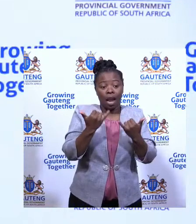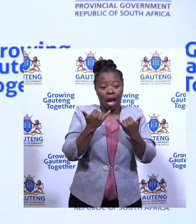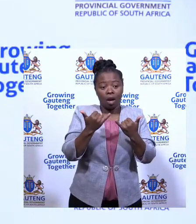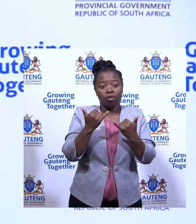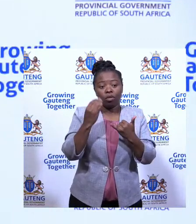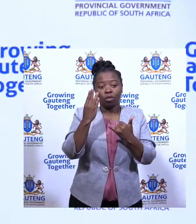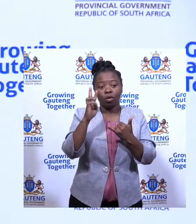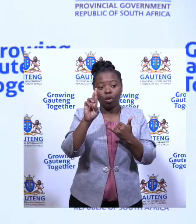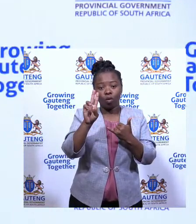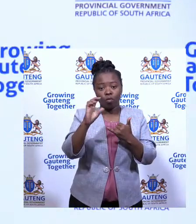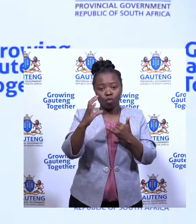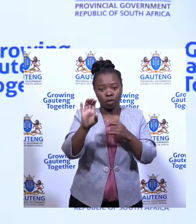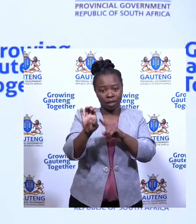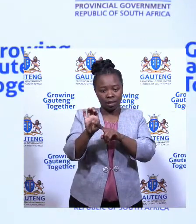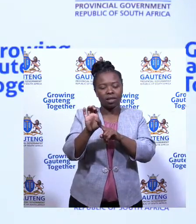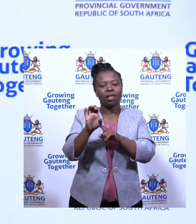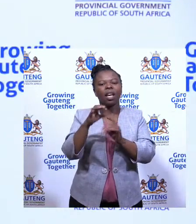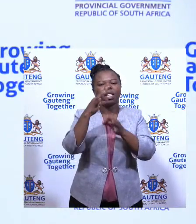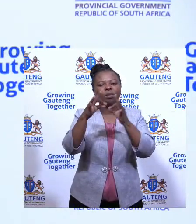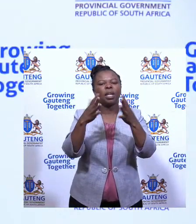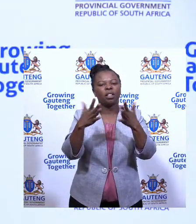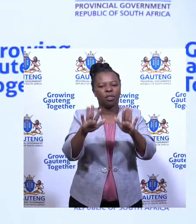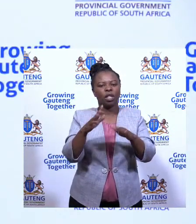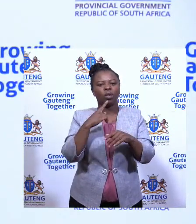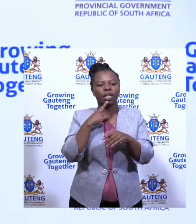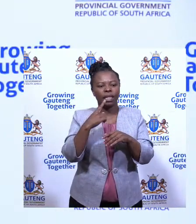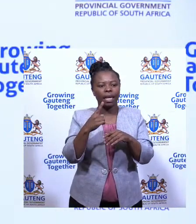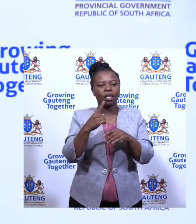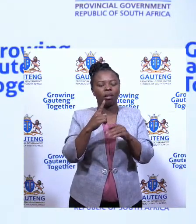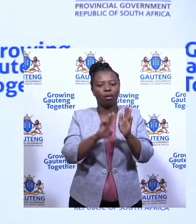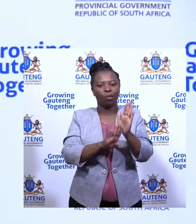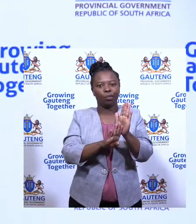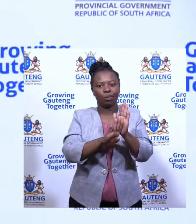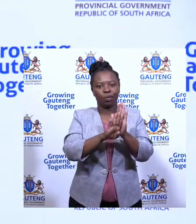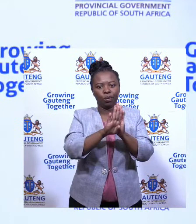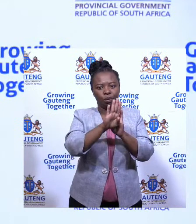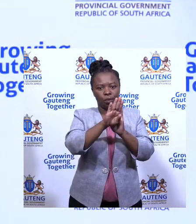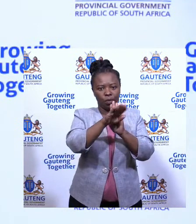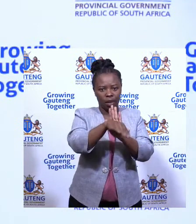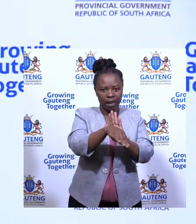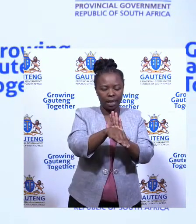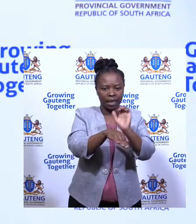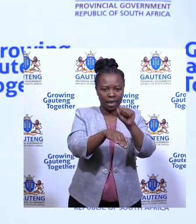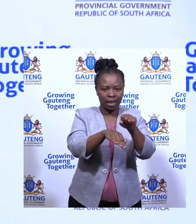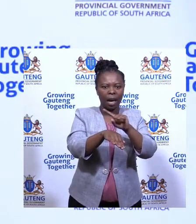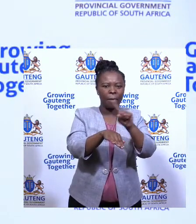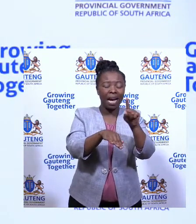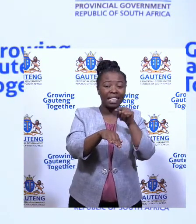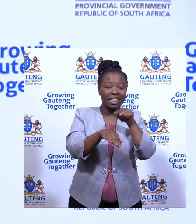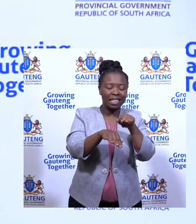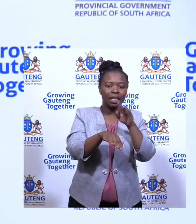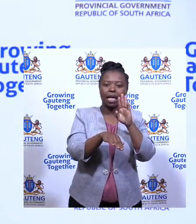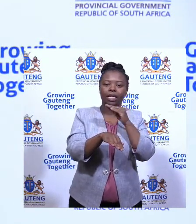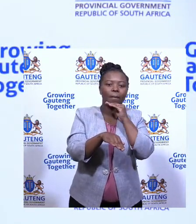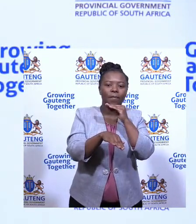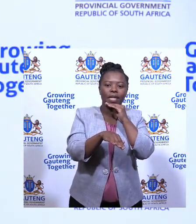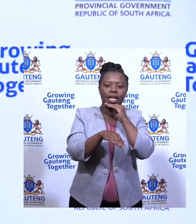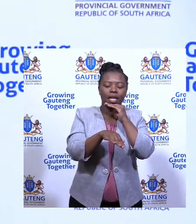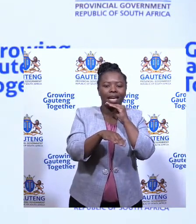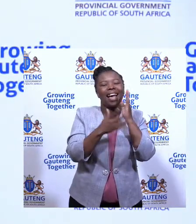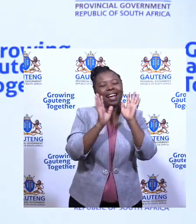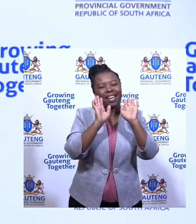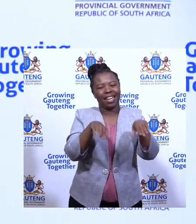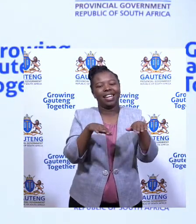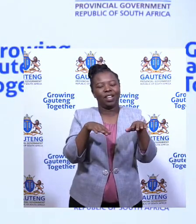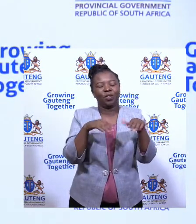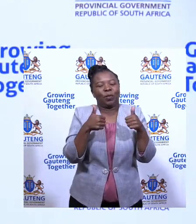talking to as well, we may be seeing plateauing, but this certainly does not mean that we can let up. We need to be as vigilant as